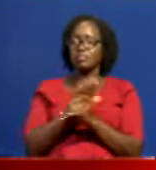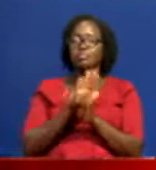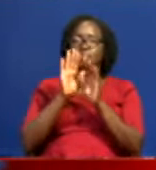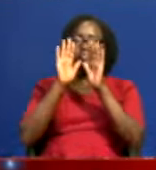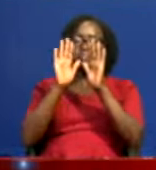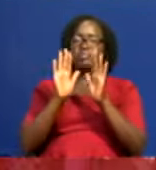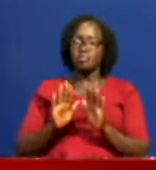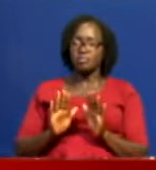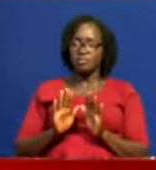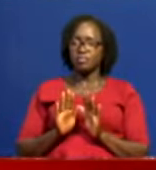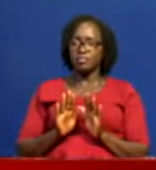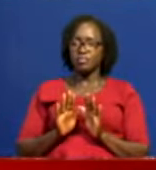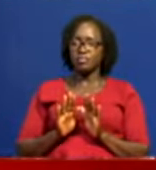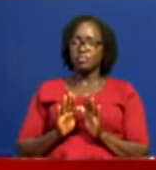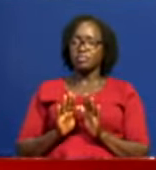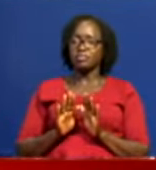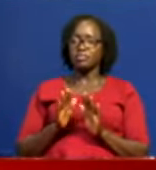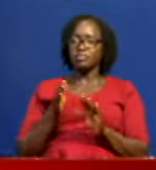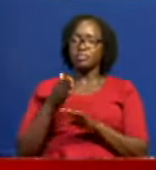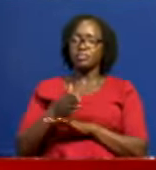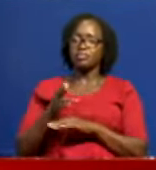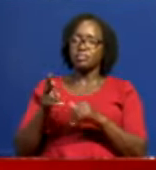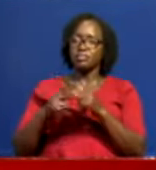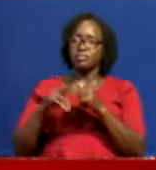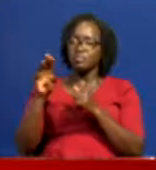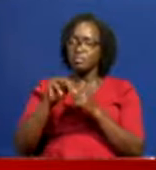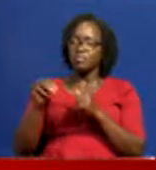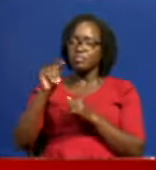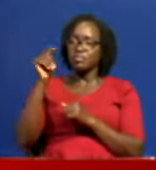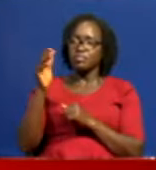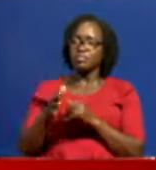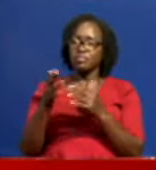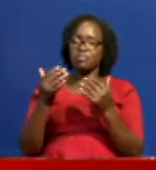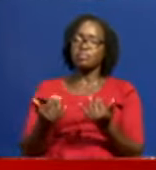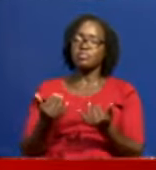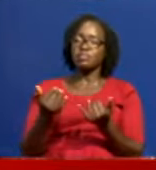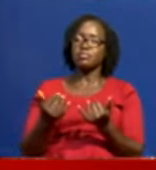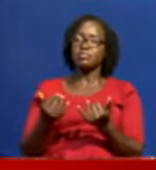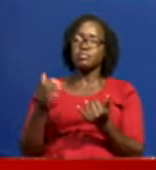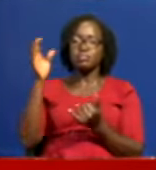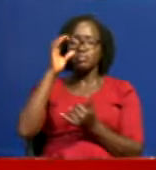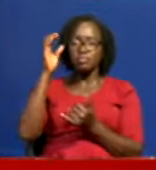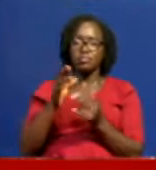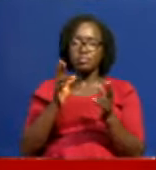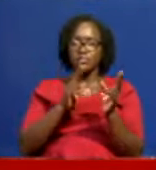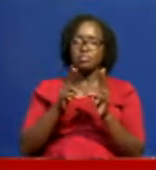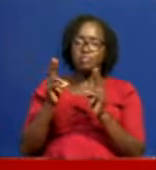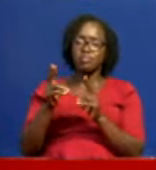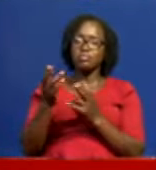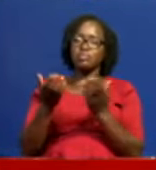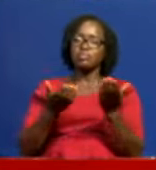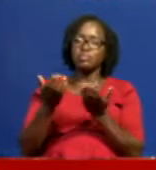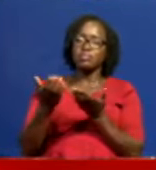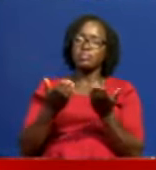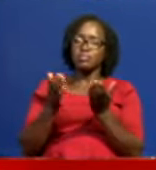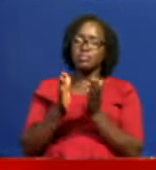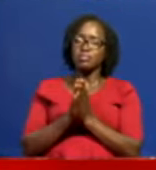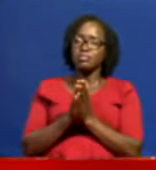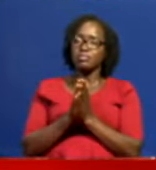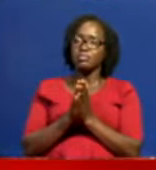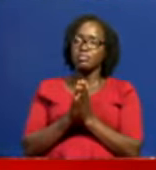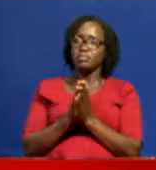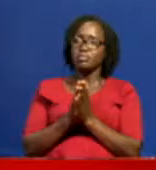importantly, over 7 million Kenyans are now regular customers, transacting and doing